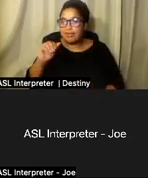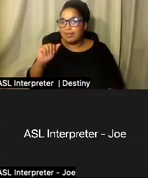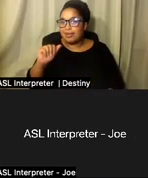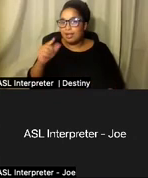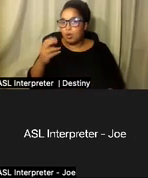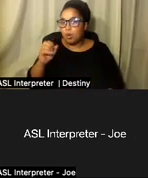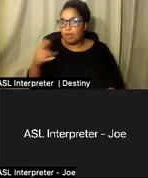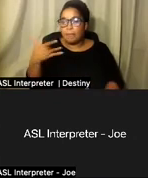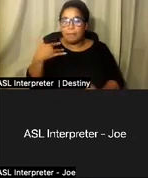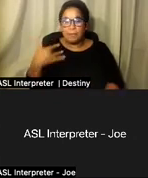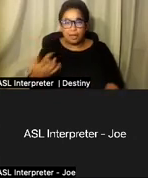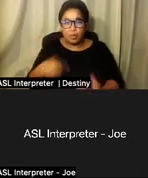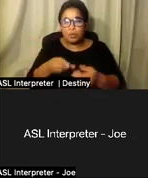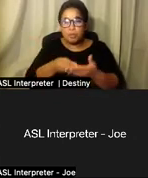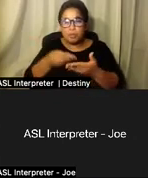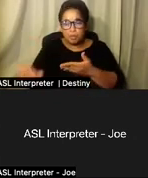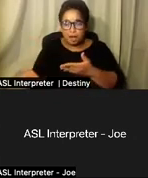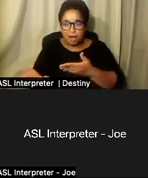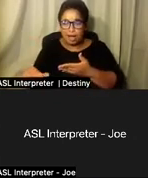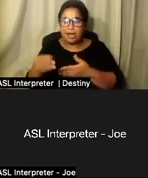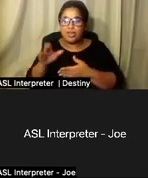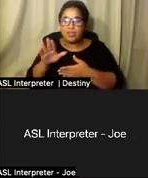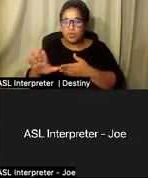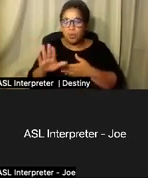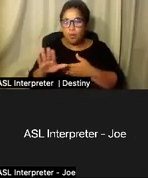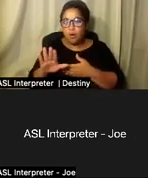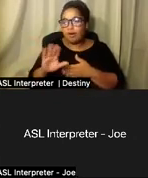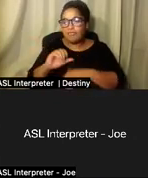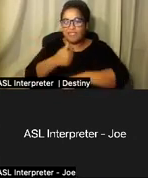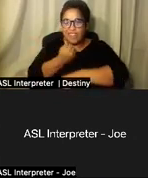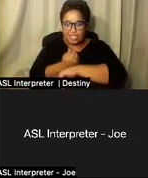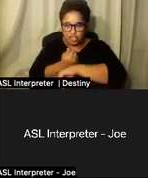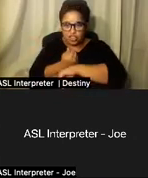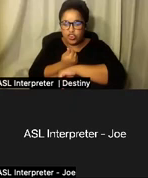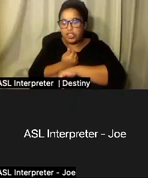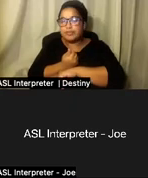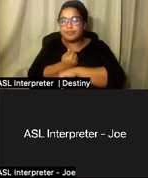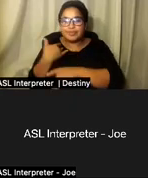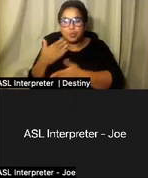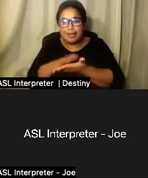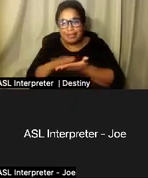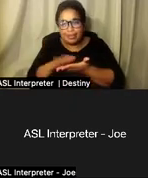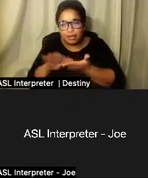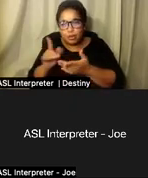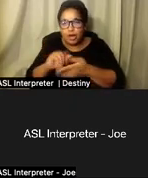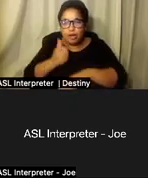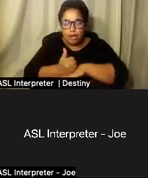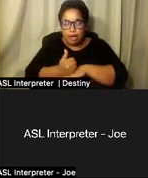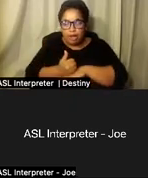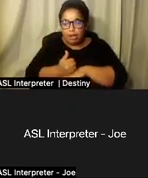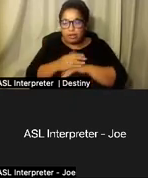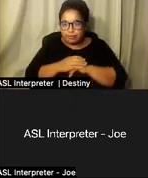with the fasteners when you purchase it, because we wanna clean the surface where that fastener was gonna be attached. So I believe that leads us to